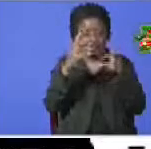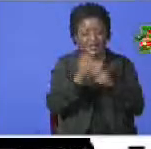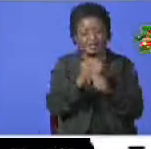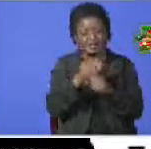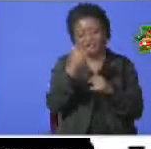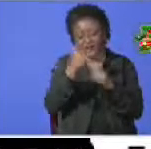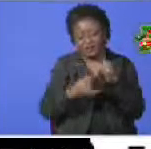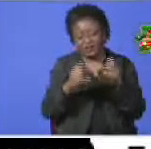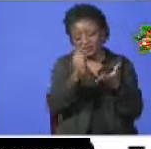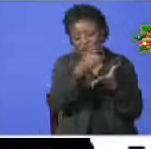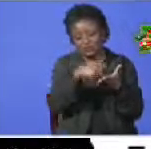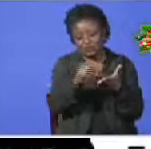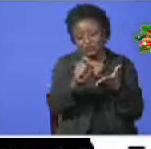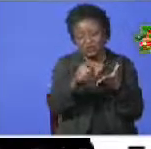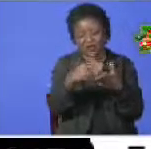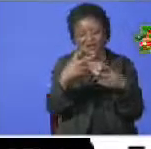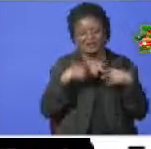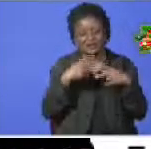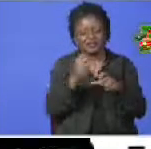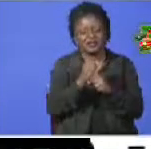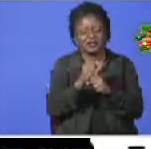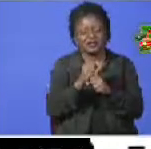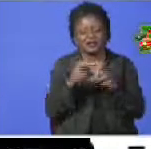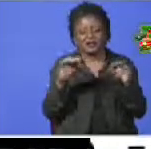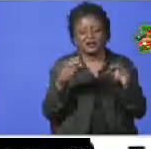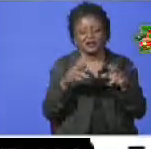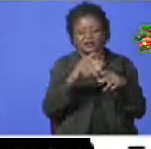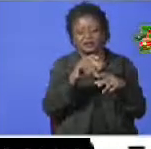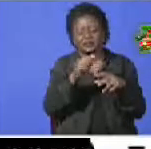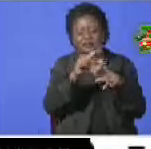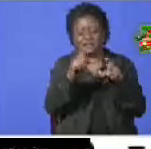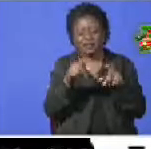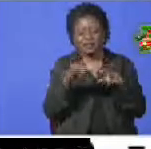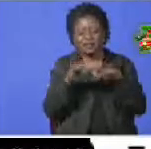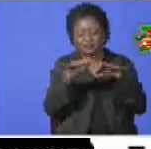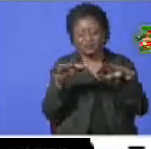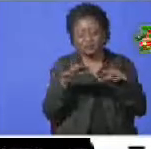test, virtual adaptation. Lloyd Allen has more.